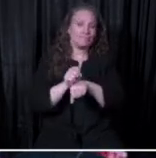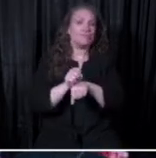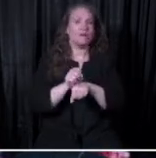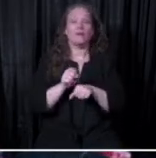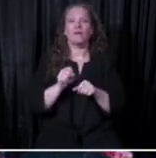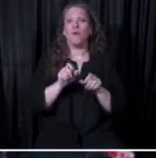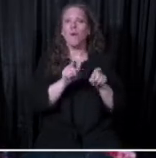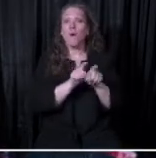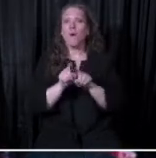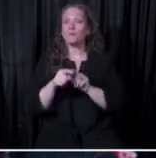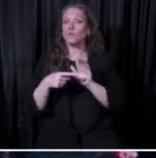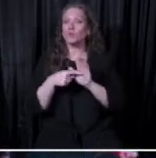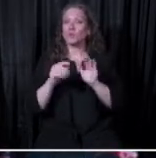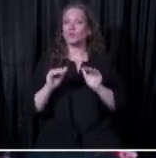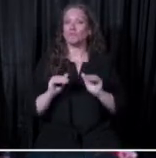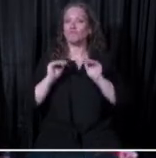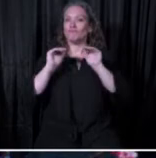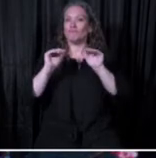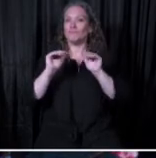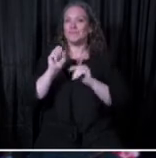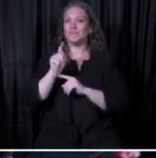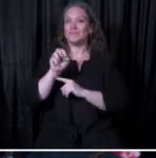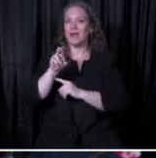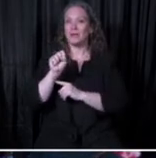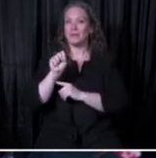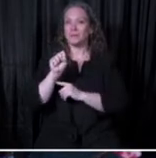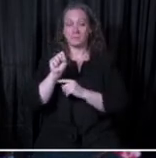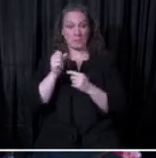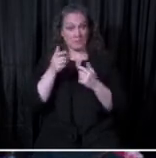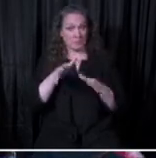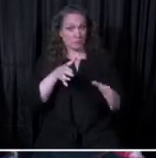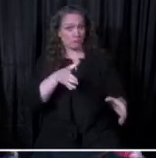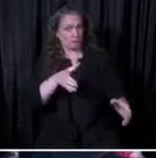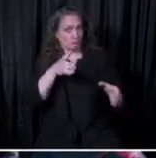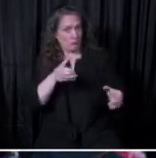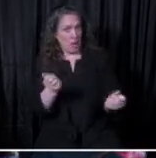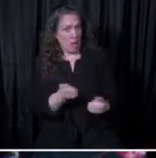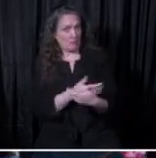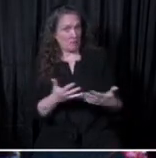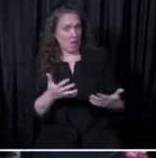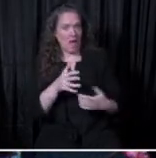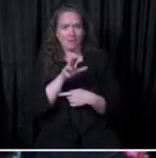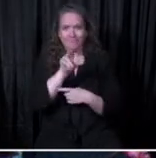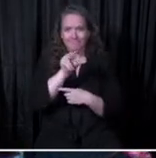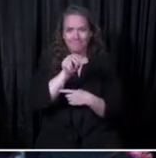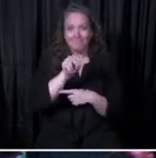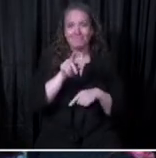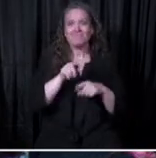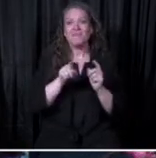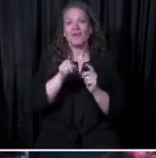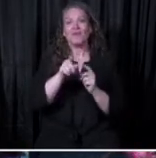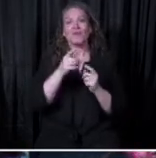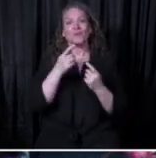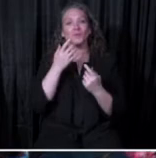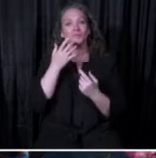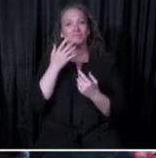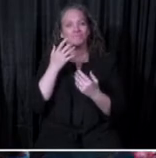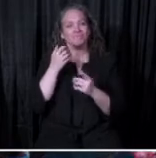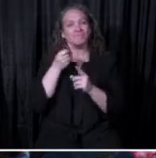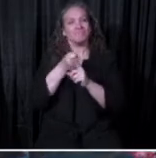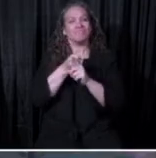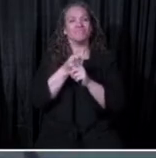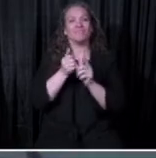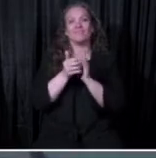status. While no area of study ever is truly conquered, you have reached a level of mastery that makes you a member of